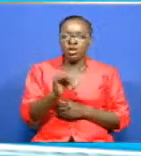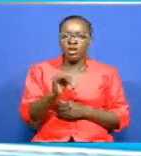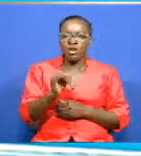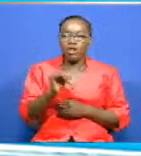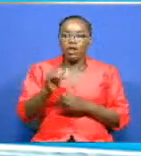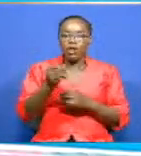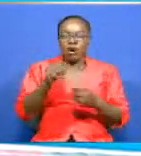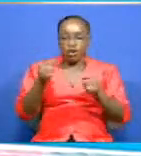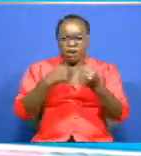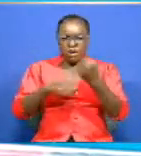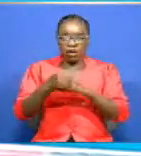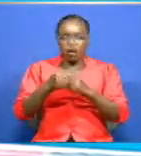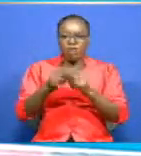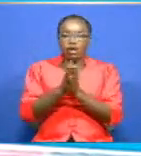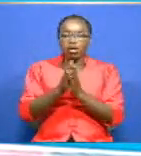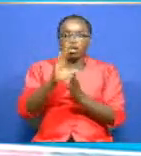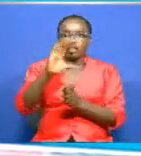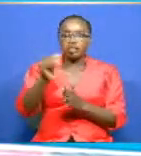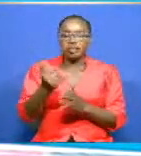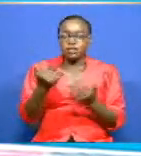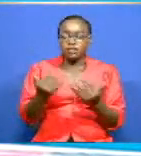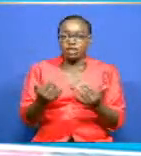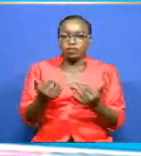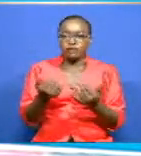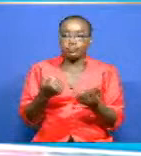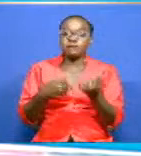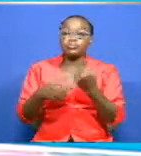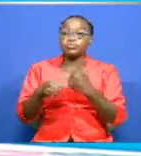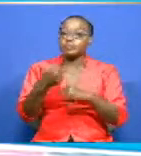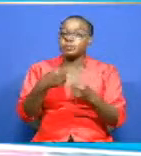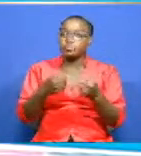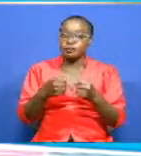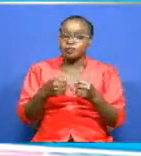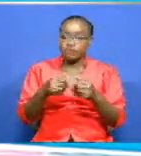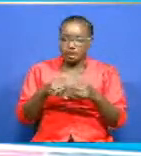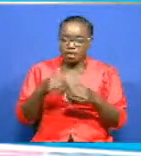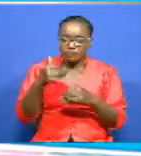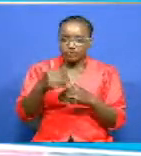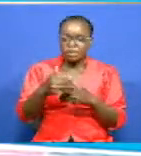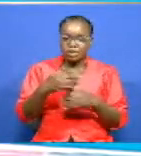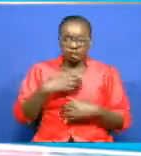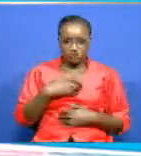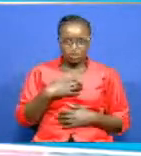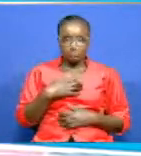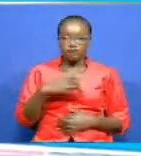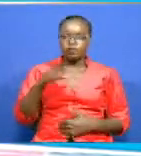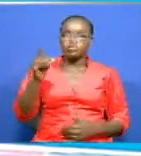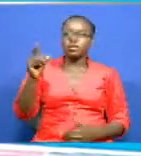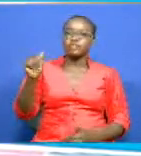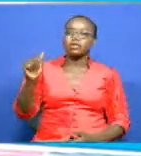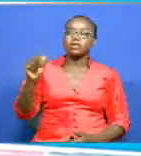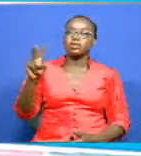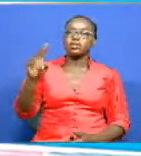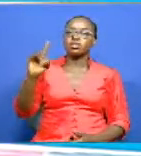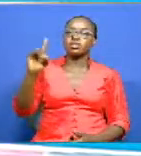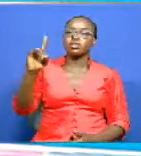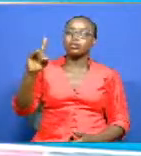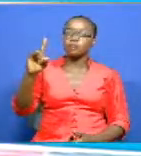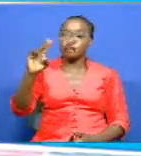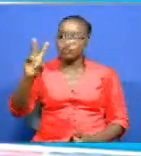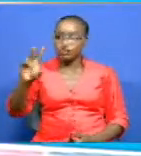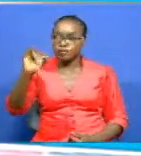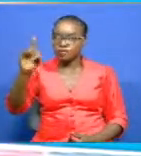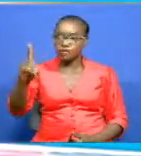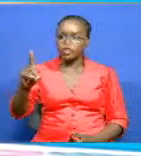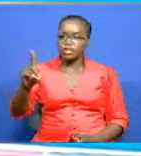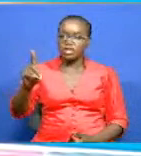Mwilu takes over as the Chief Justice in an acting capacity following the retirement of David Kenani Maraga, who surrendered his instruments